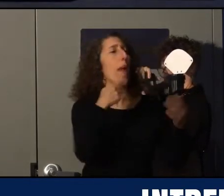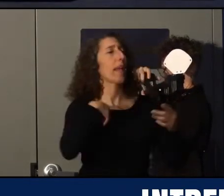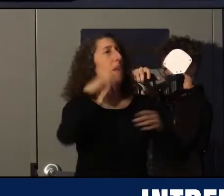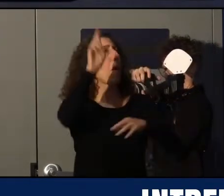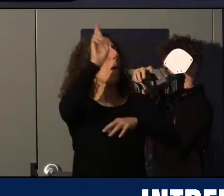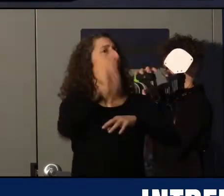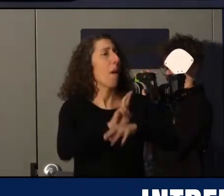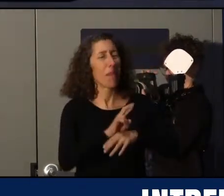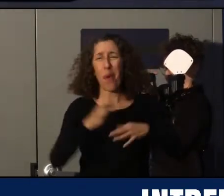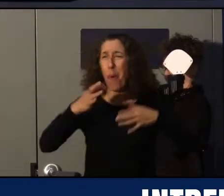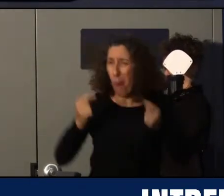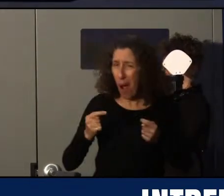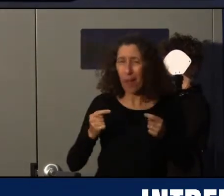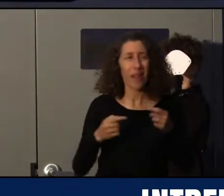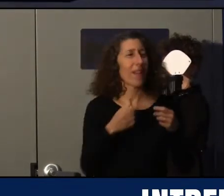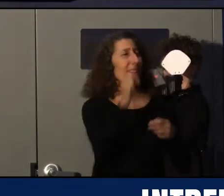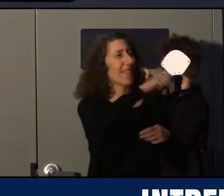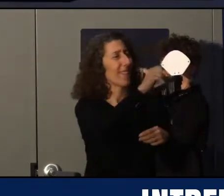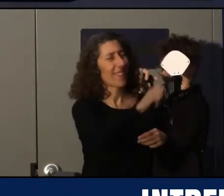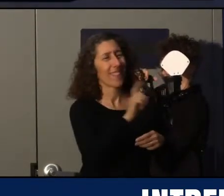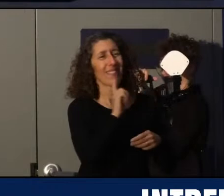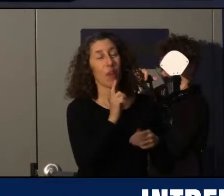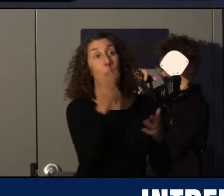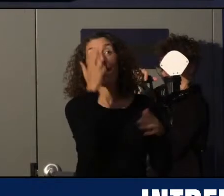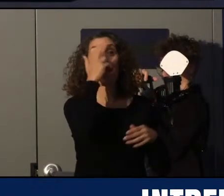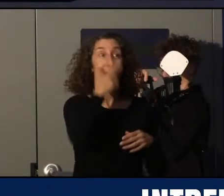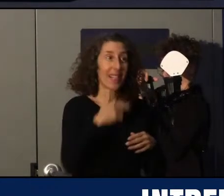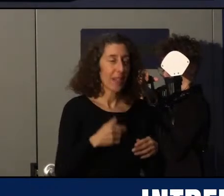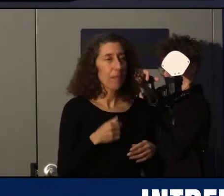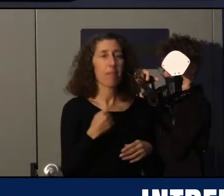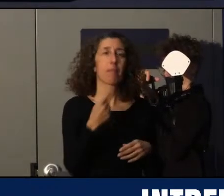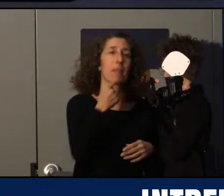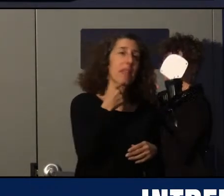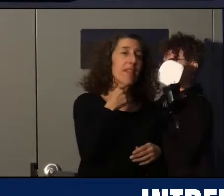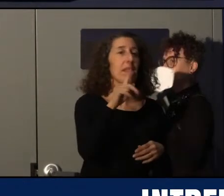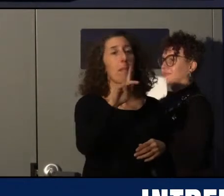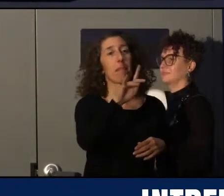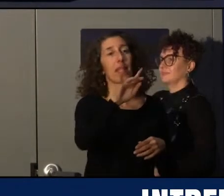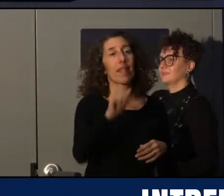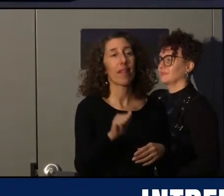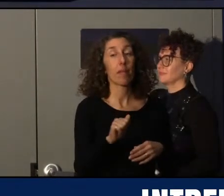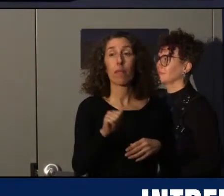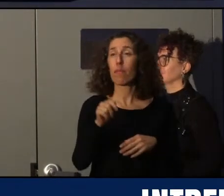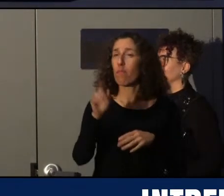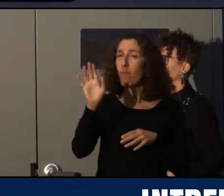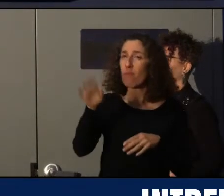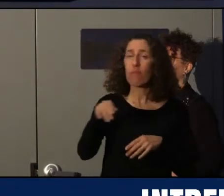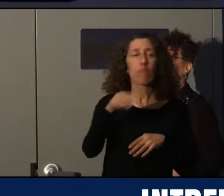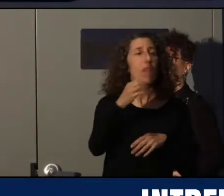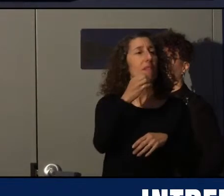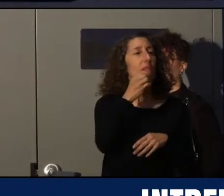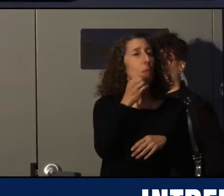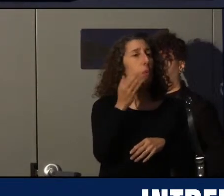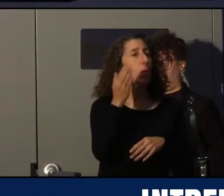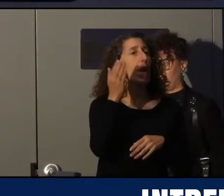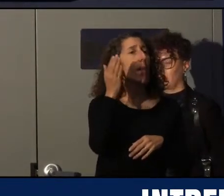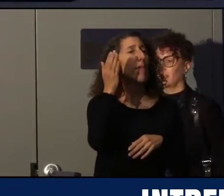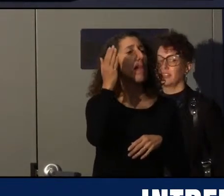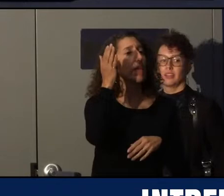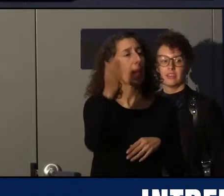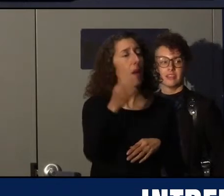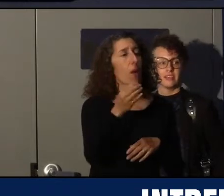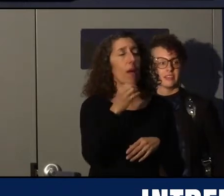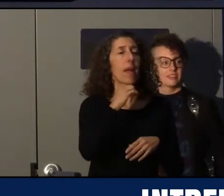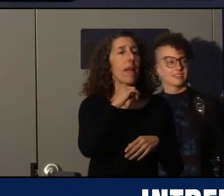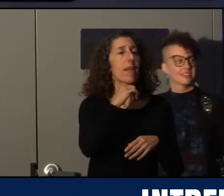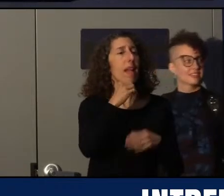you were in space? And the food is really good, but there's not a lot of mix of textures, right? You don't get, and I'm like, man, I